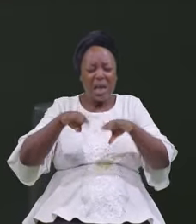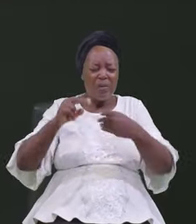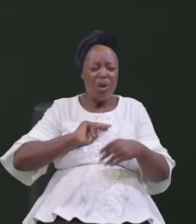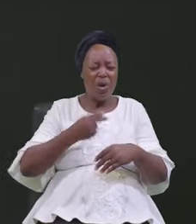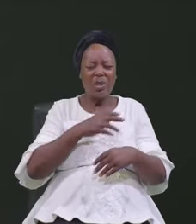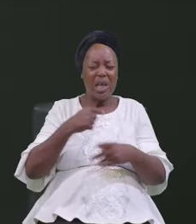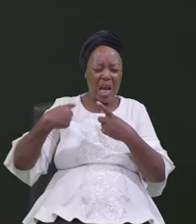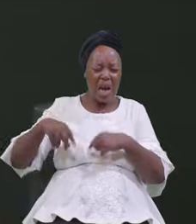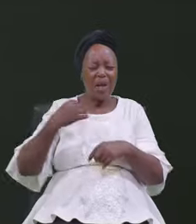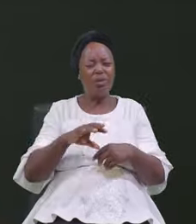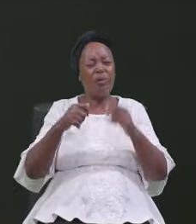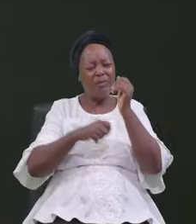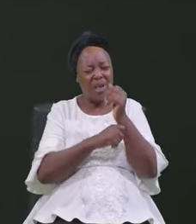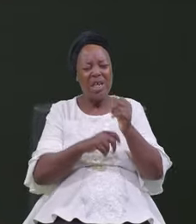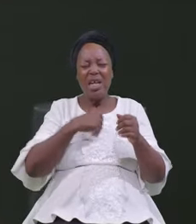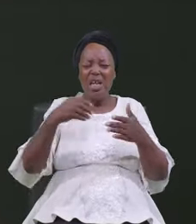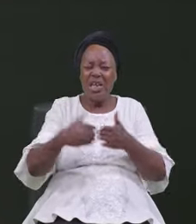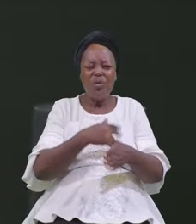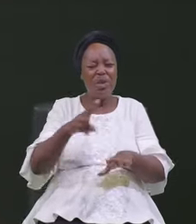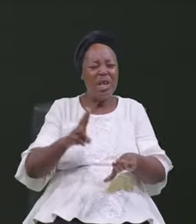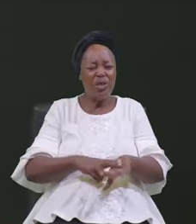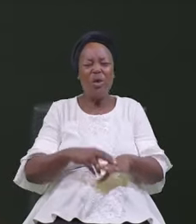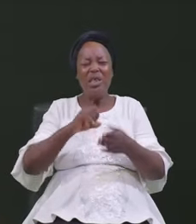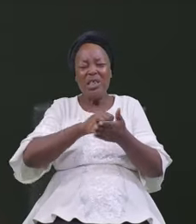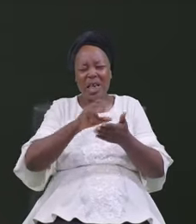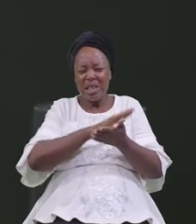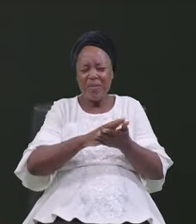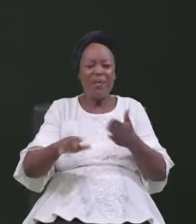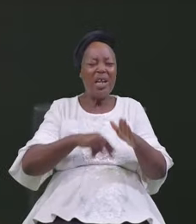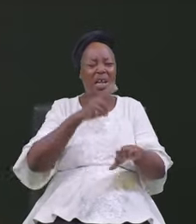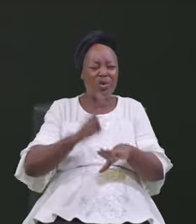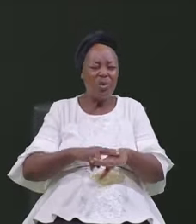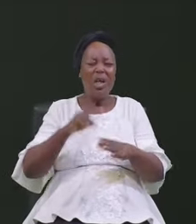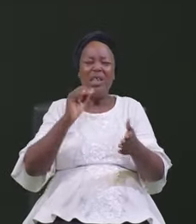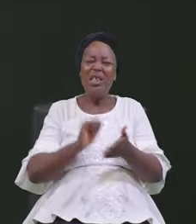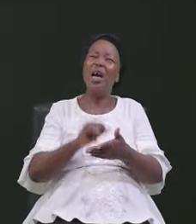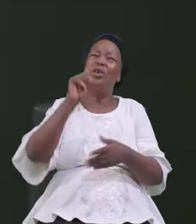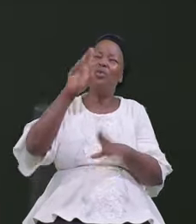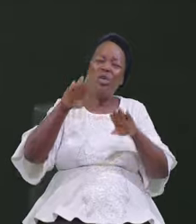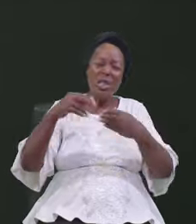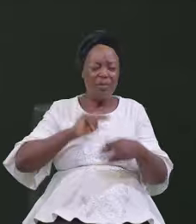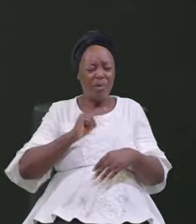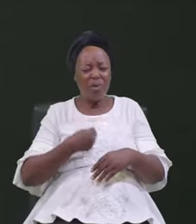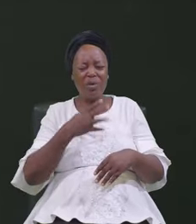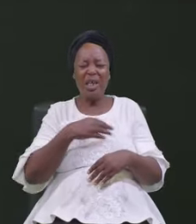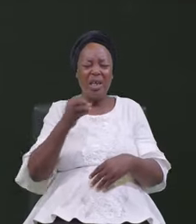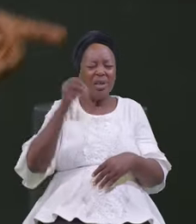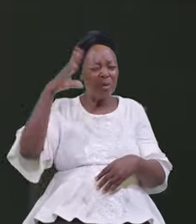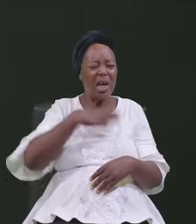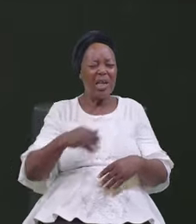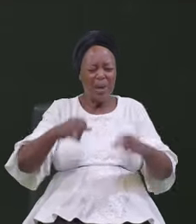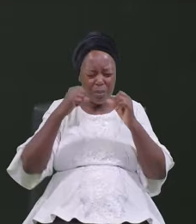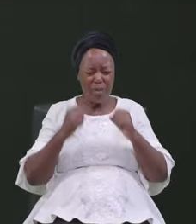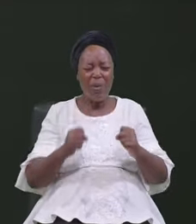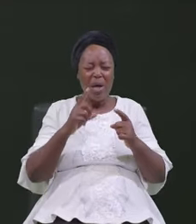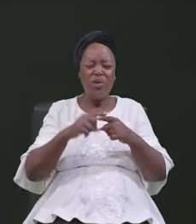heart of flesh, a new nature, sanctified nature, that you give us the grace and the ability